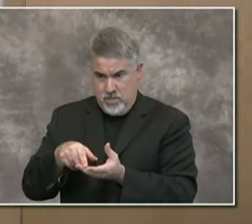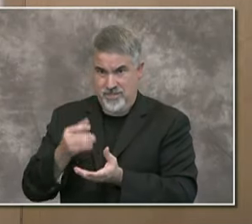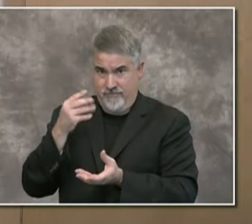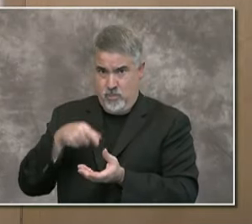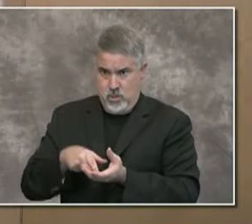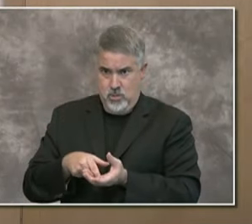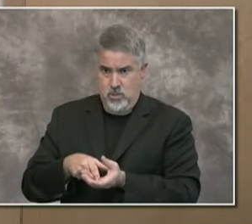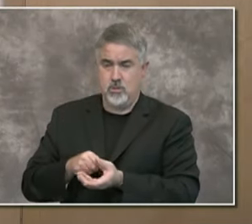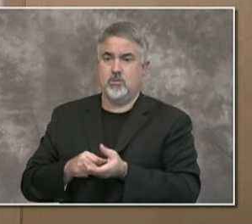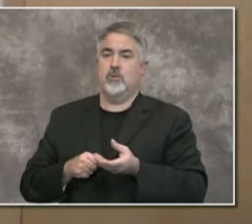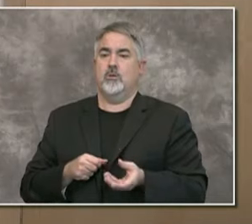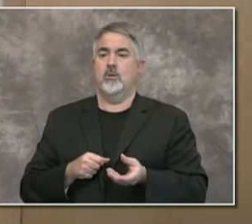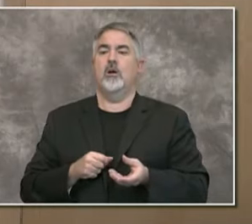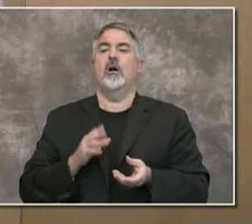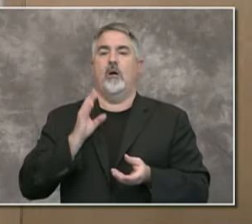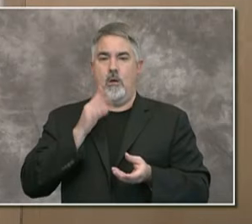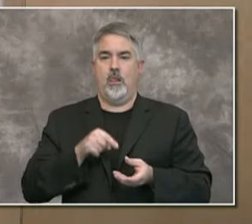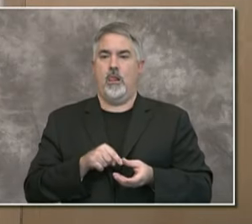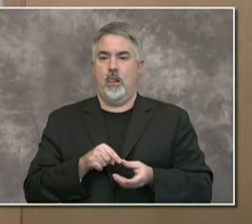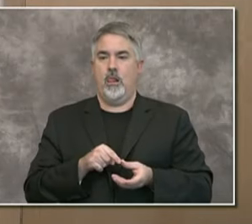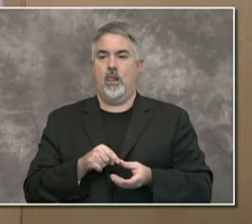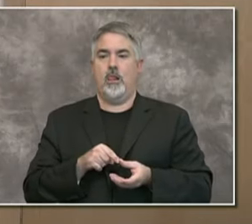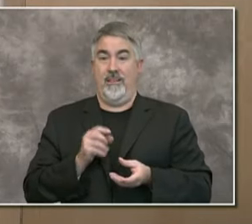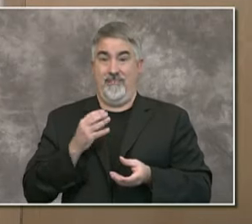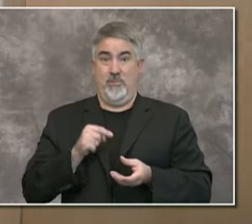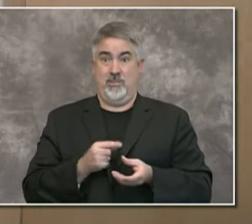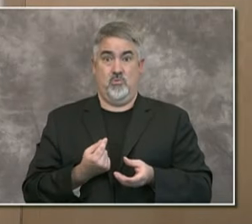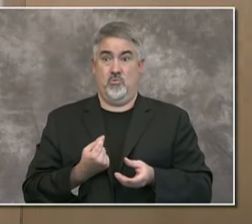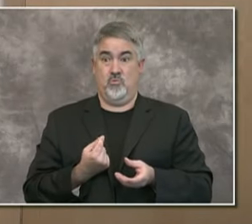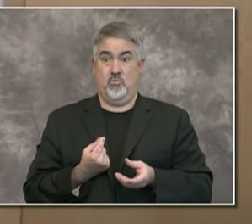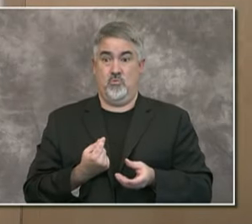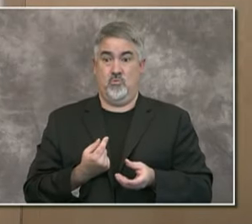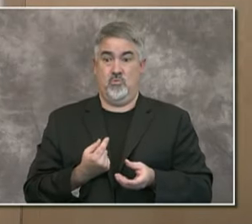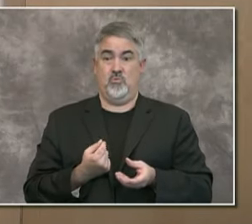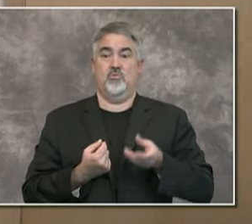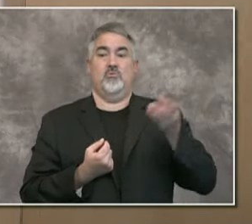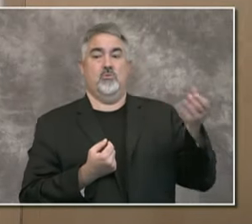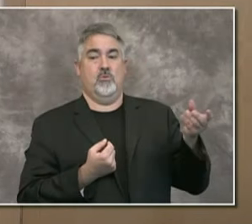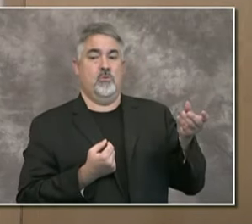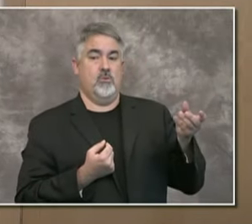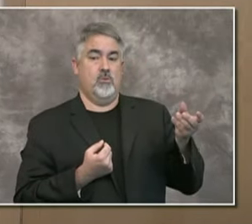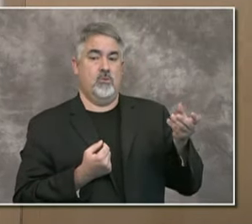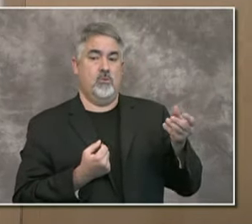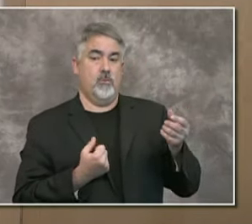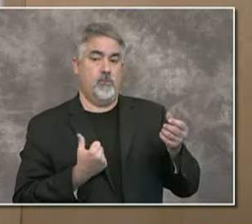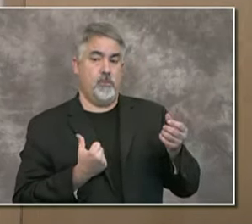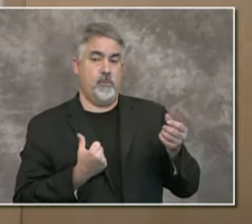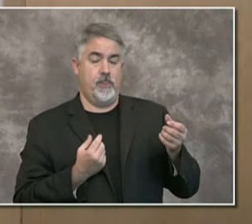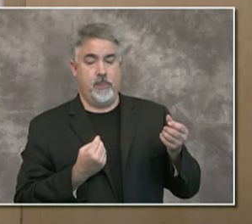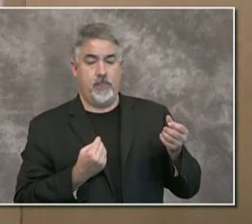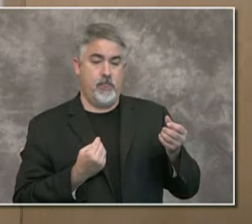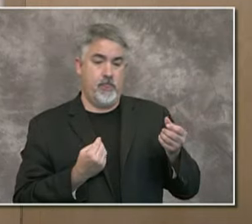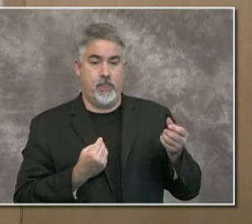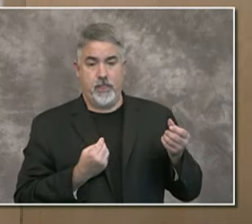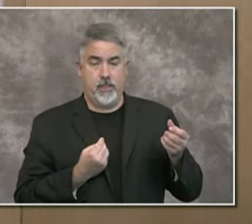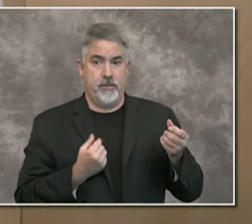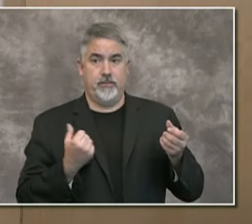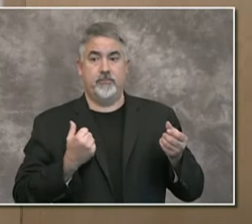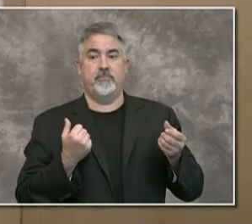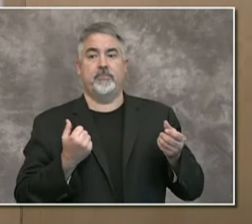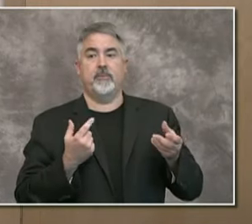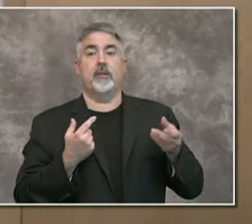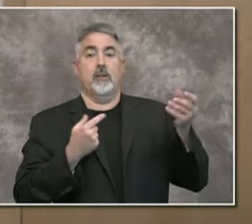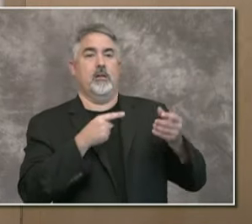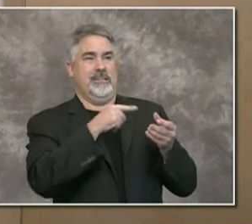could have at least information to share with the public where actionable actions could be taken to